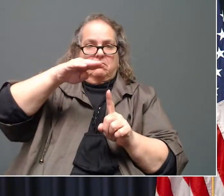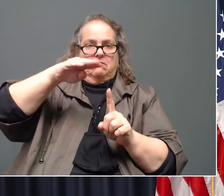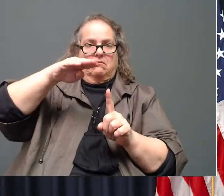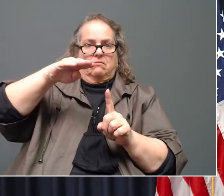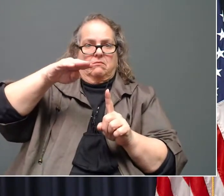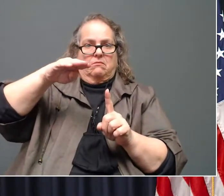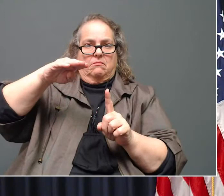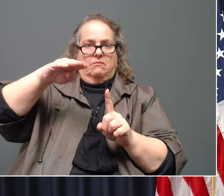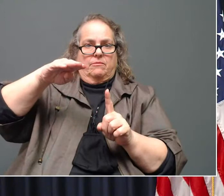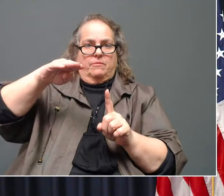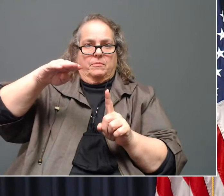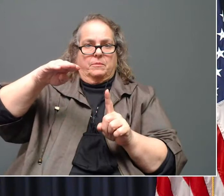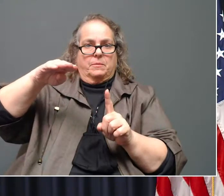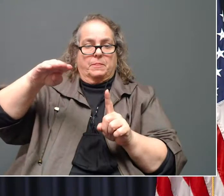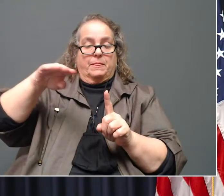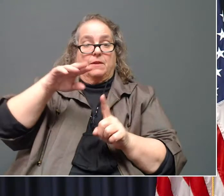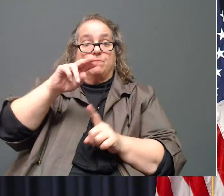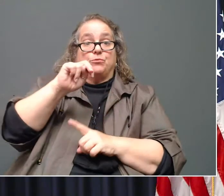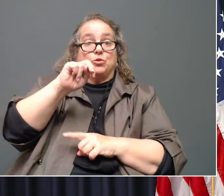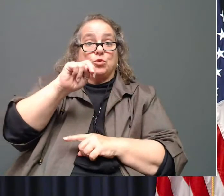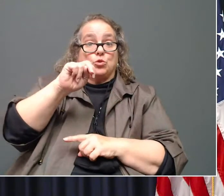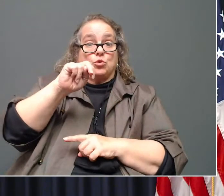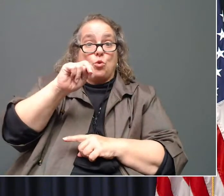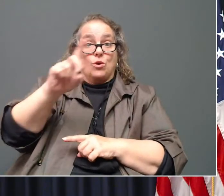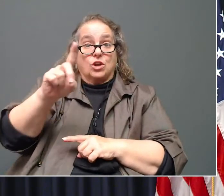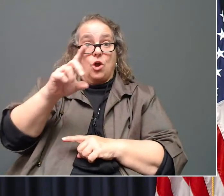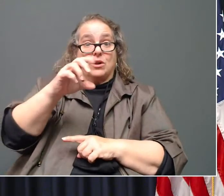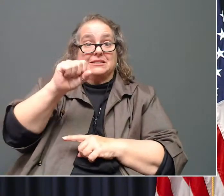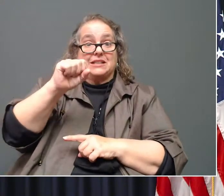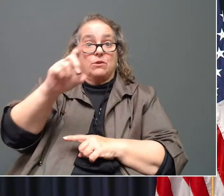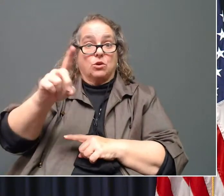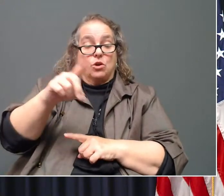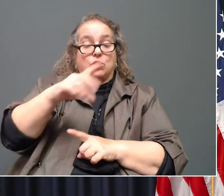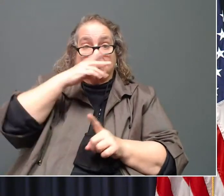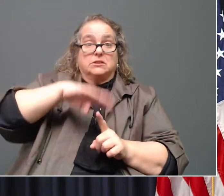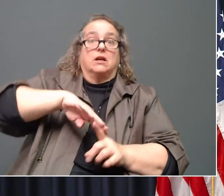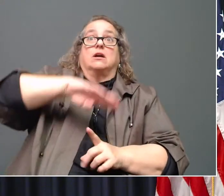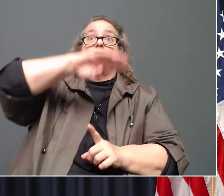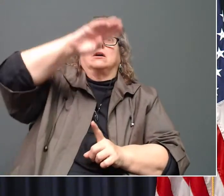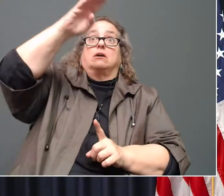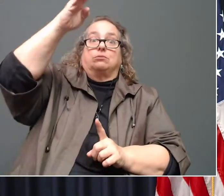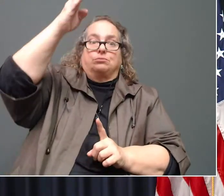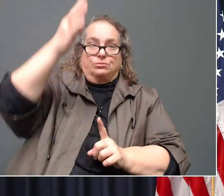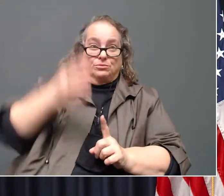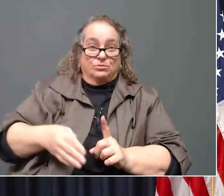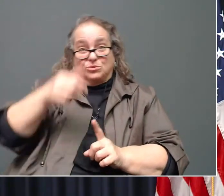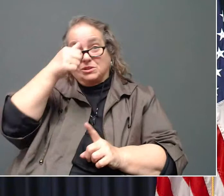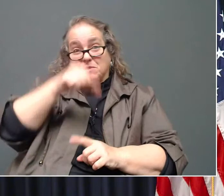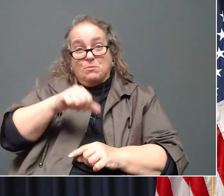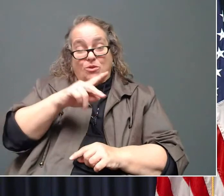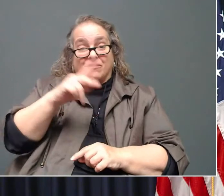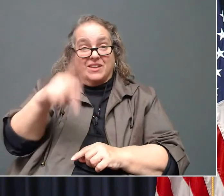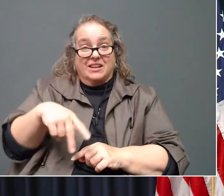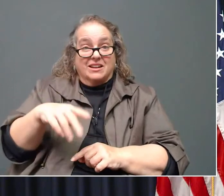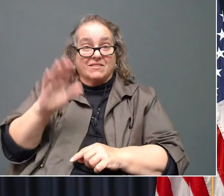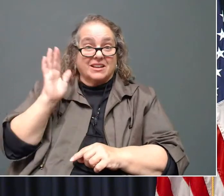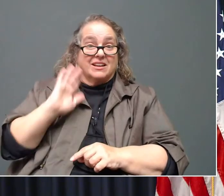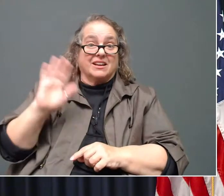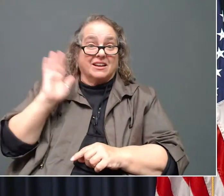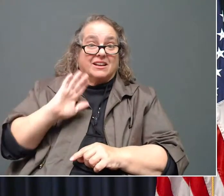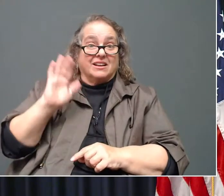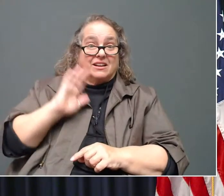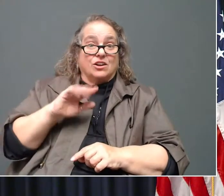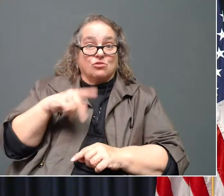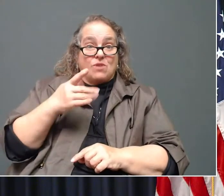like North Dakota and South Dakota had, you're going to look like Philadelphia, right? And in the old graph we